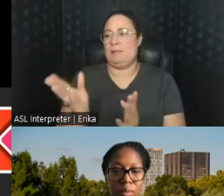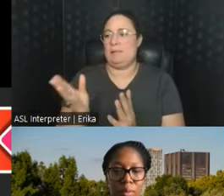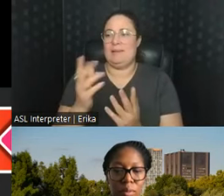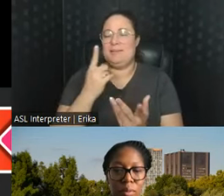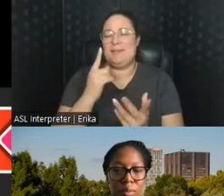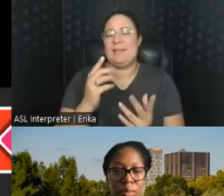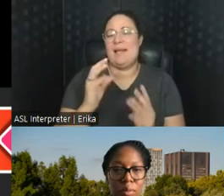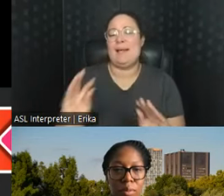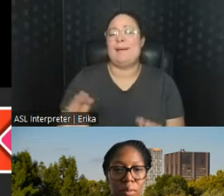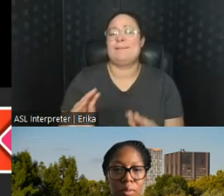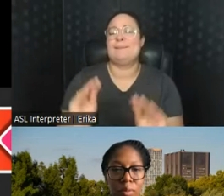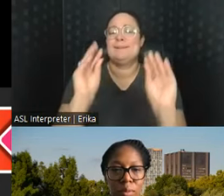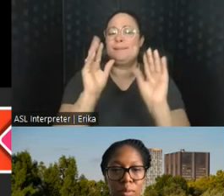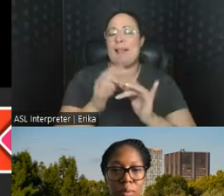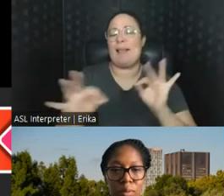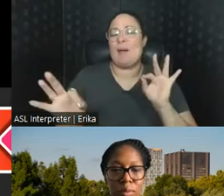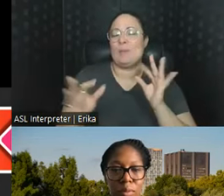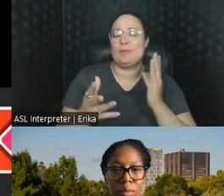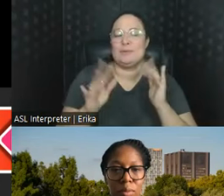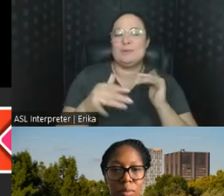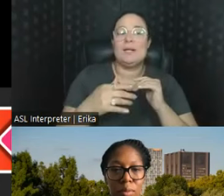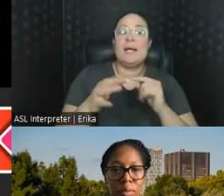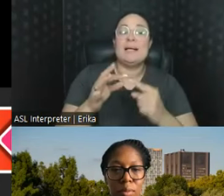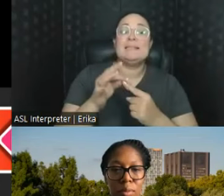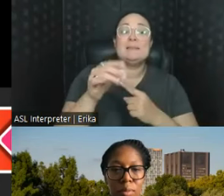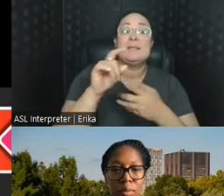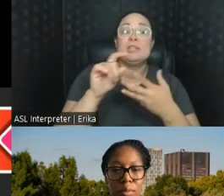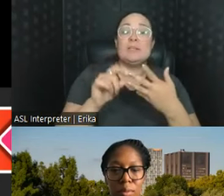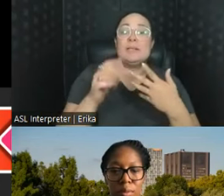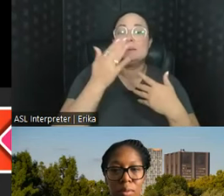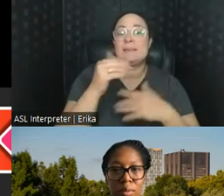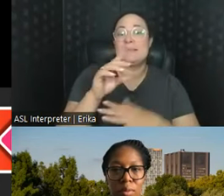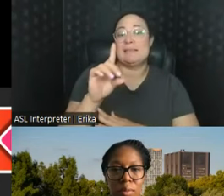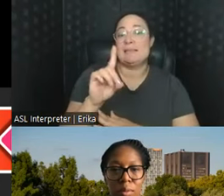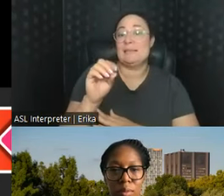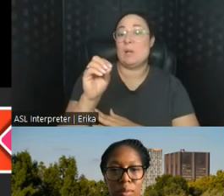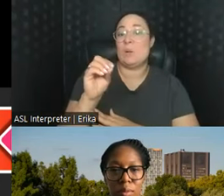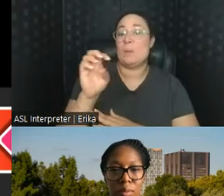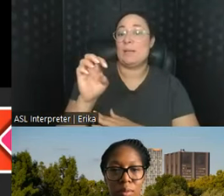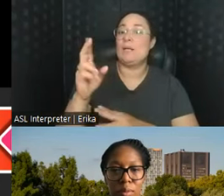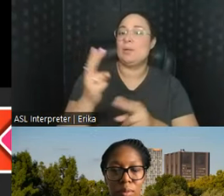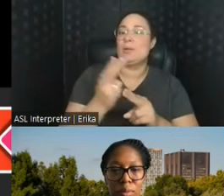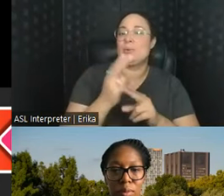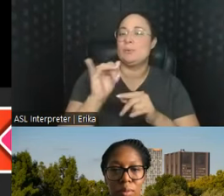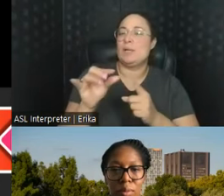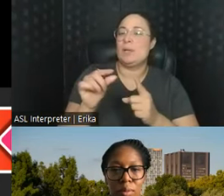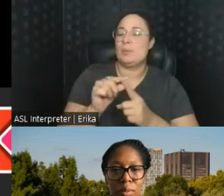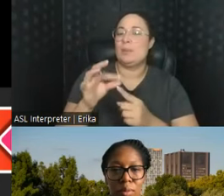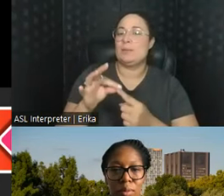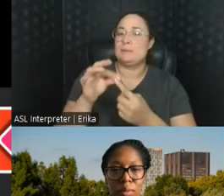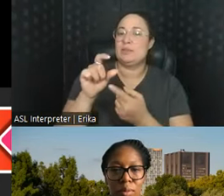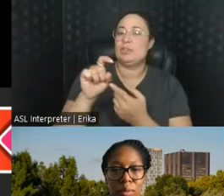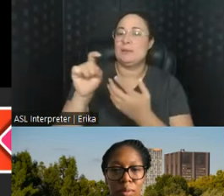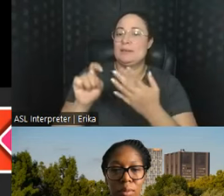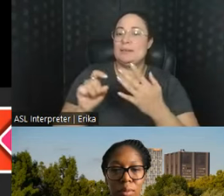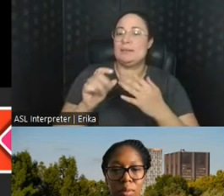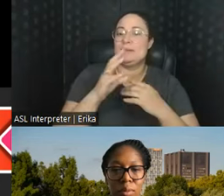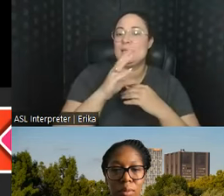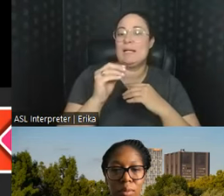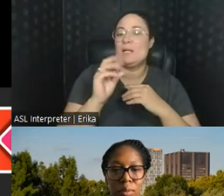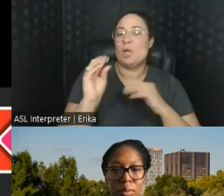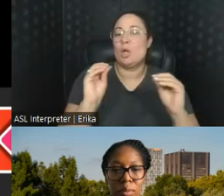language. Special needs, we tread lightly with, because the DOE uses this, and no mother